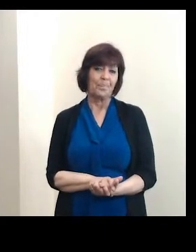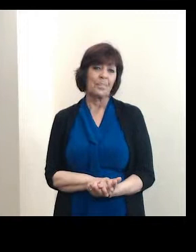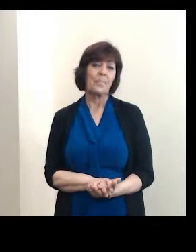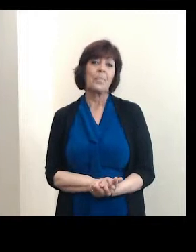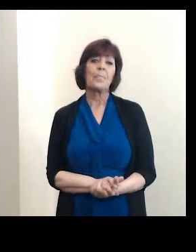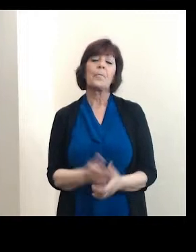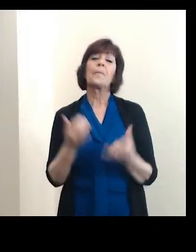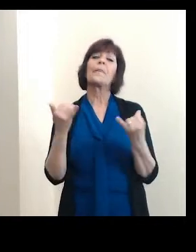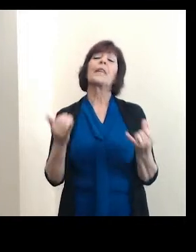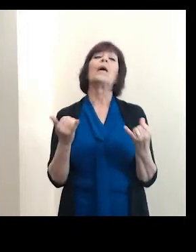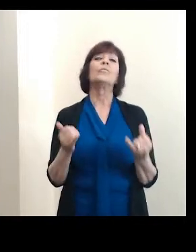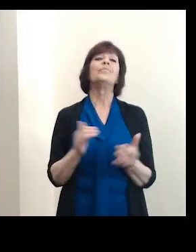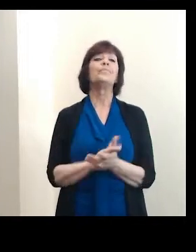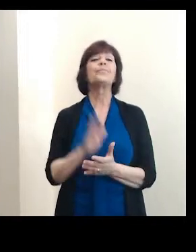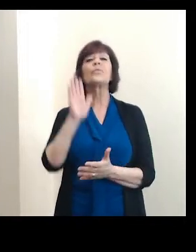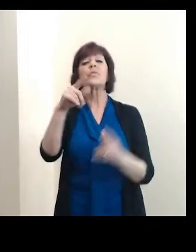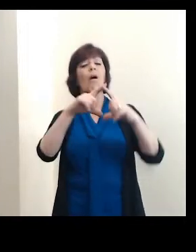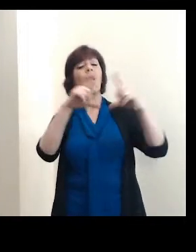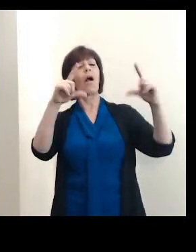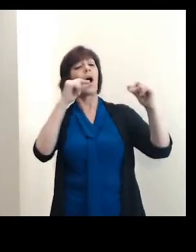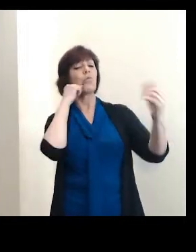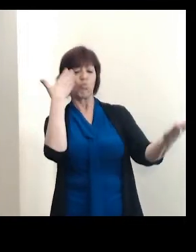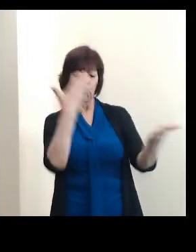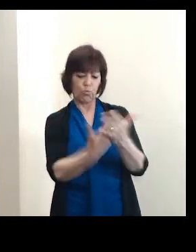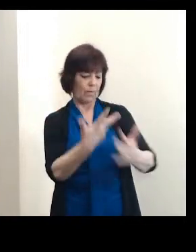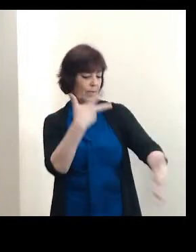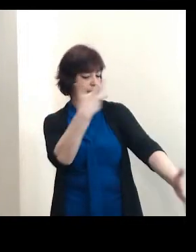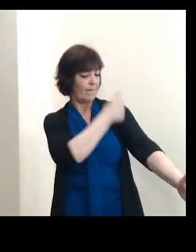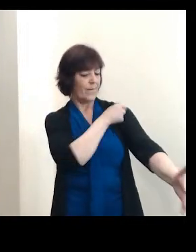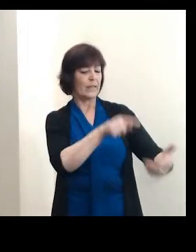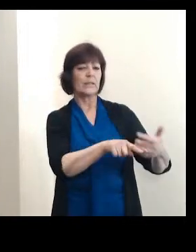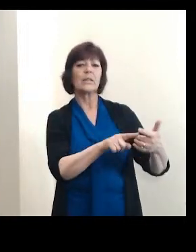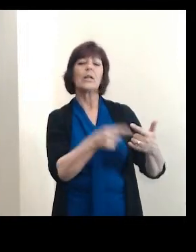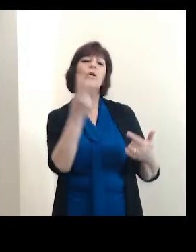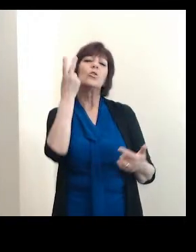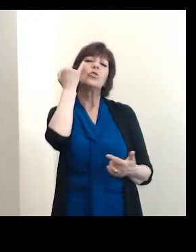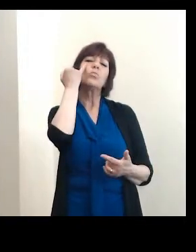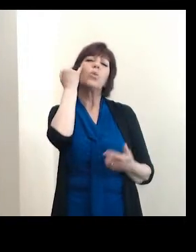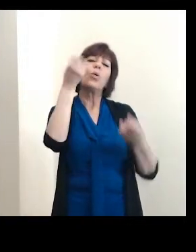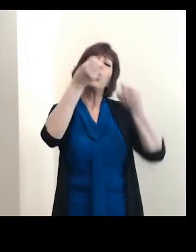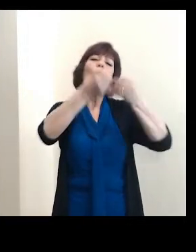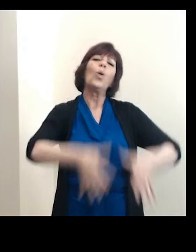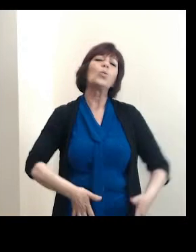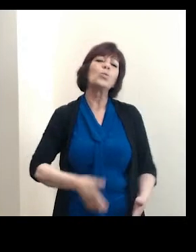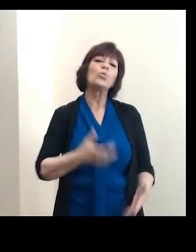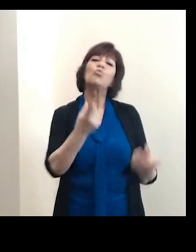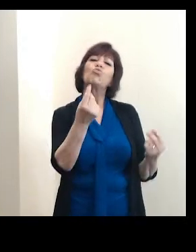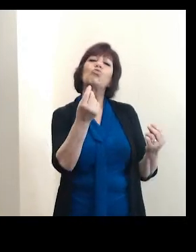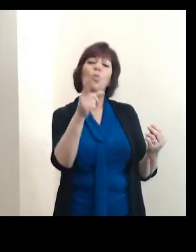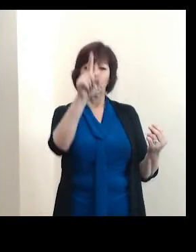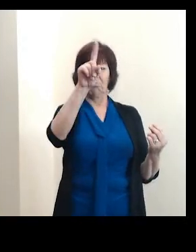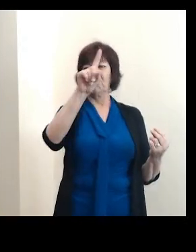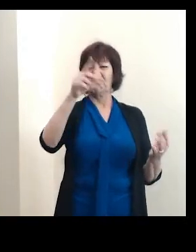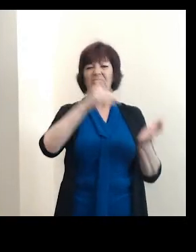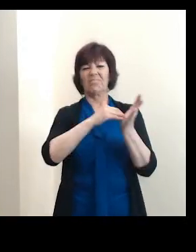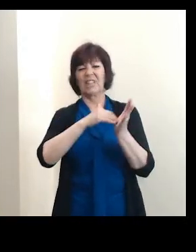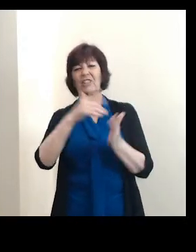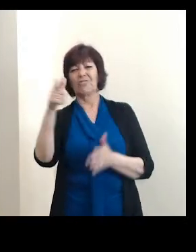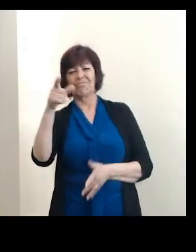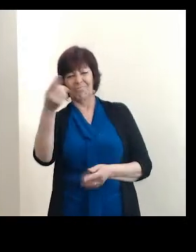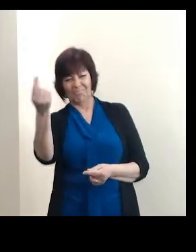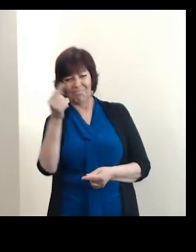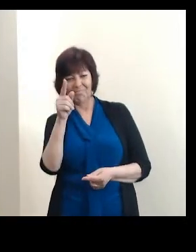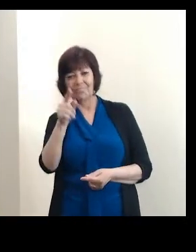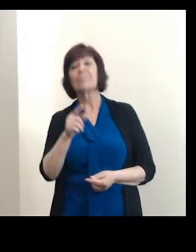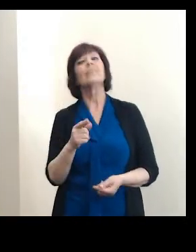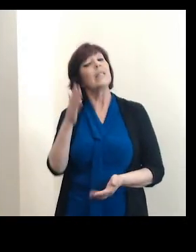Now, if you lose your vaccine card, do you want to take this? Or? Sure. Okay, I'm going to turn it back over to the doctor. Because